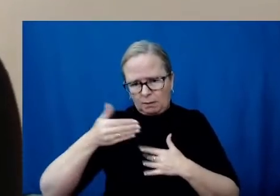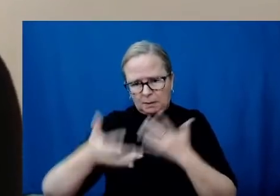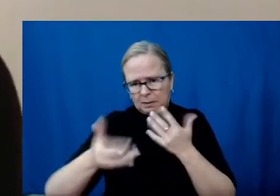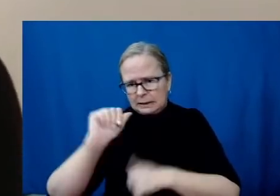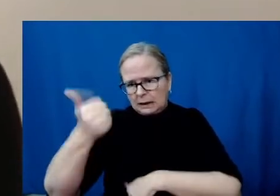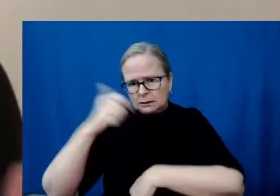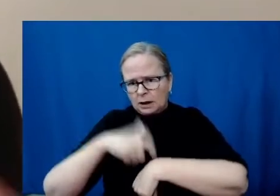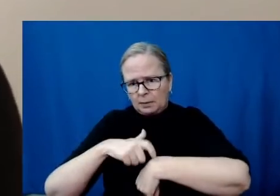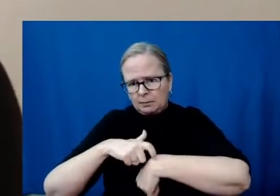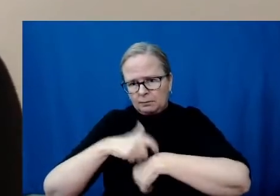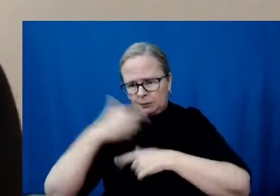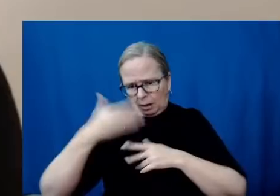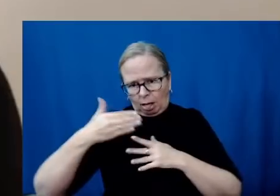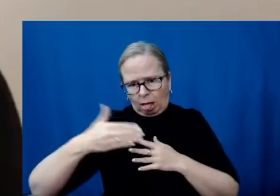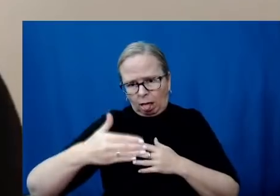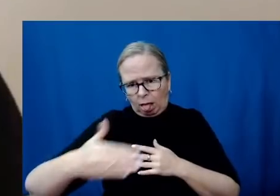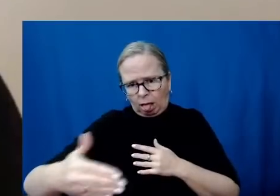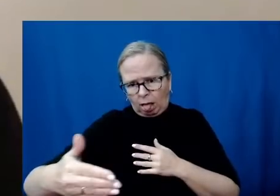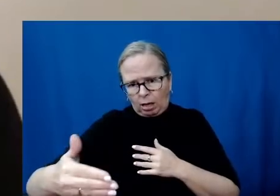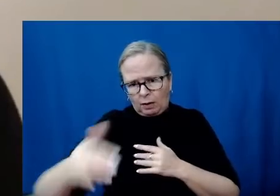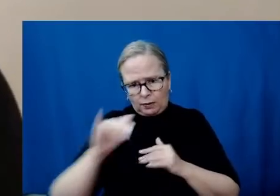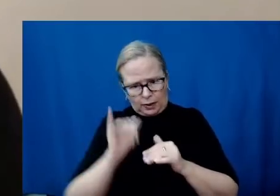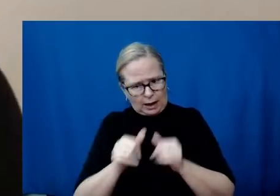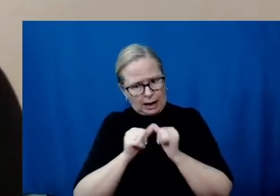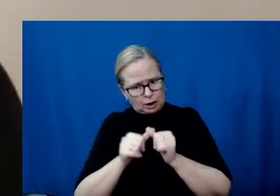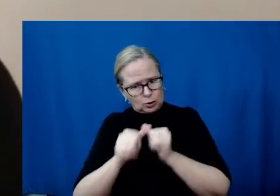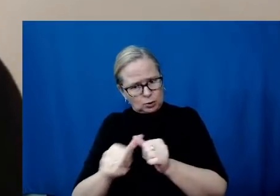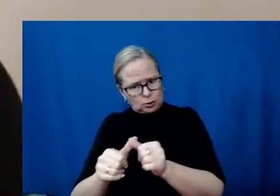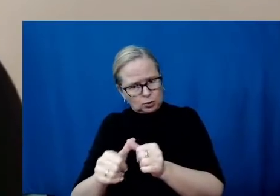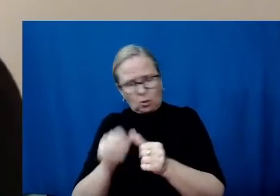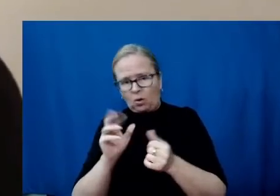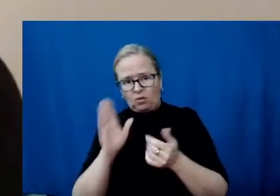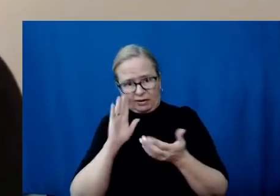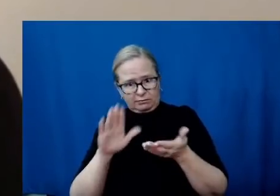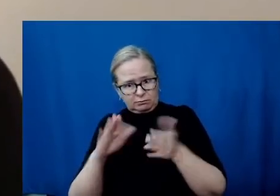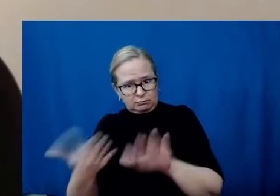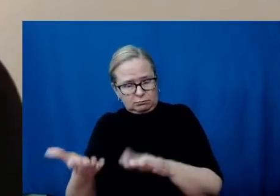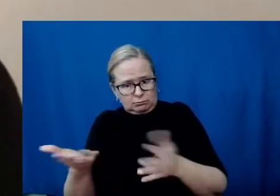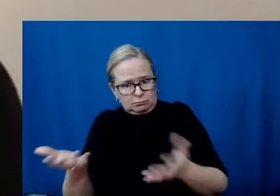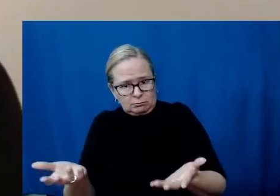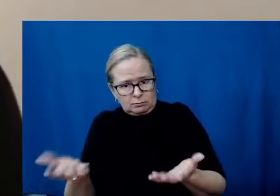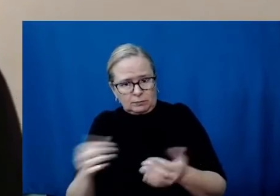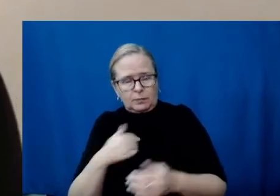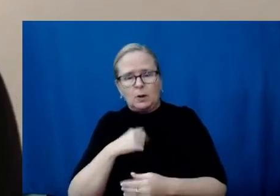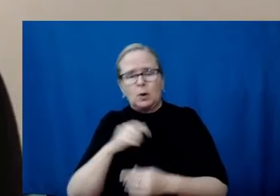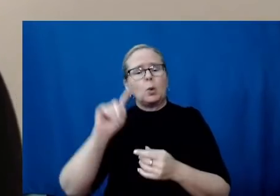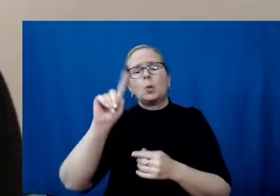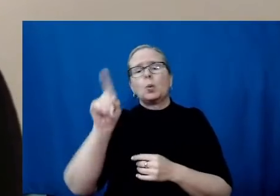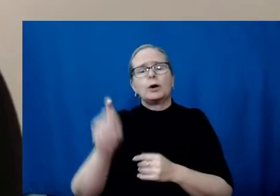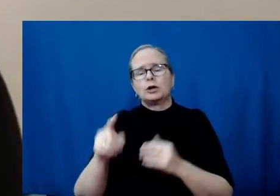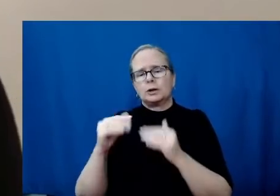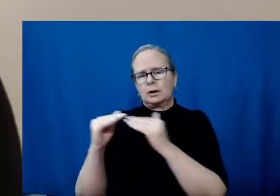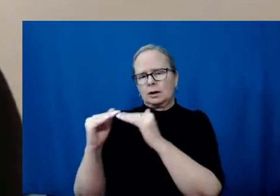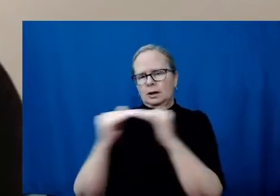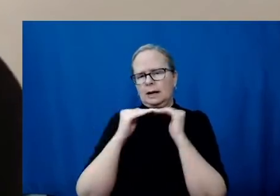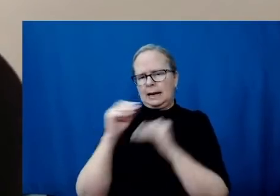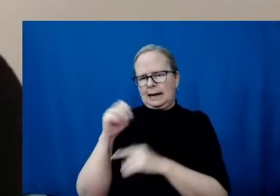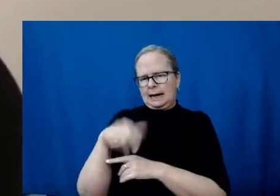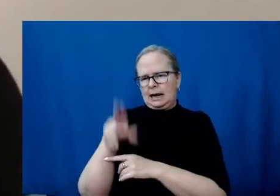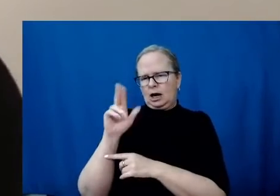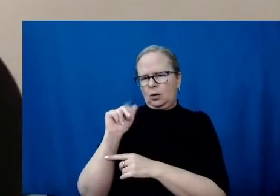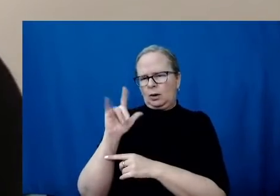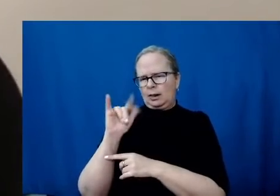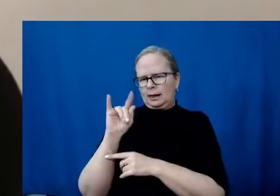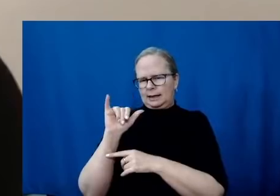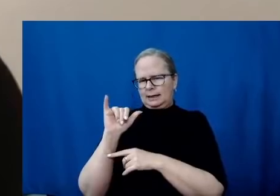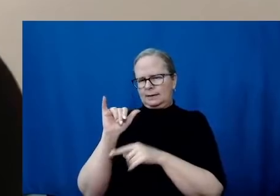eventually? And then also it's a question of equity, because some people can protect themselves better and